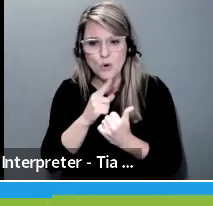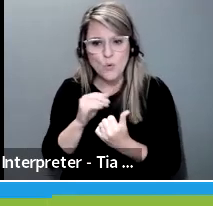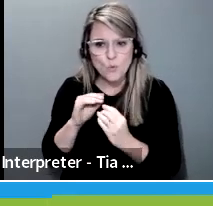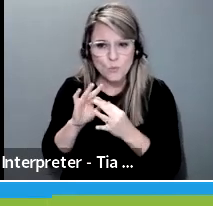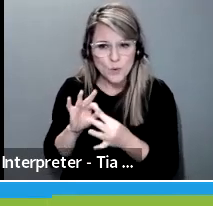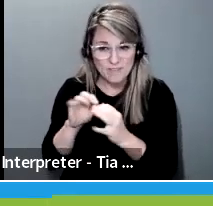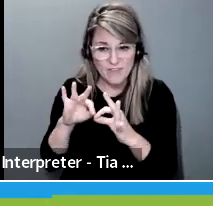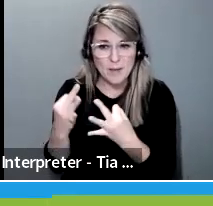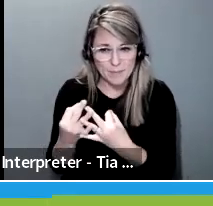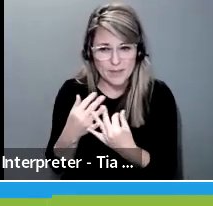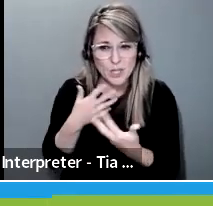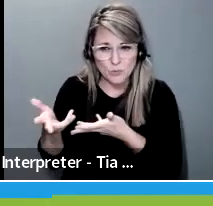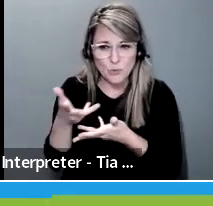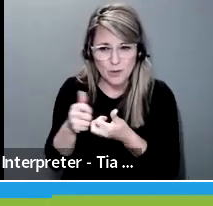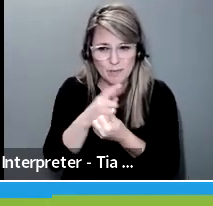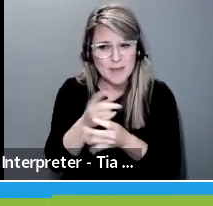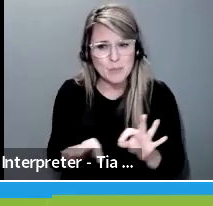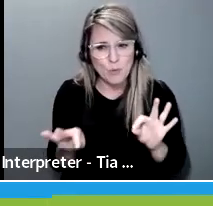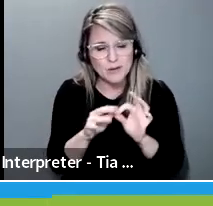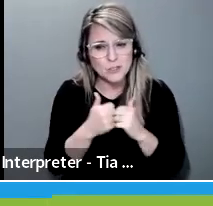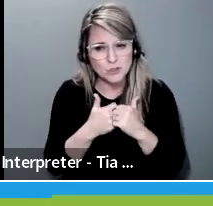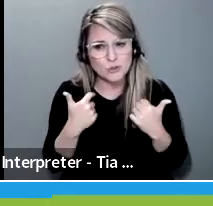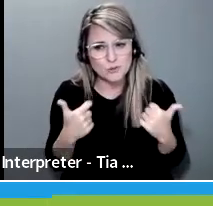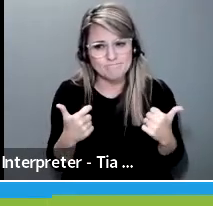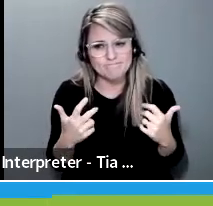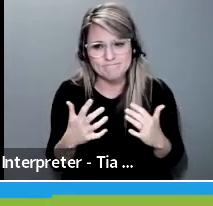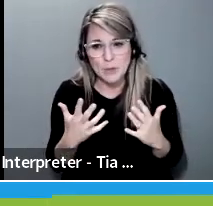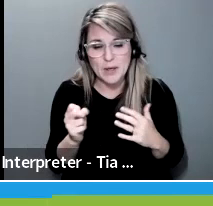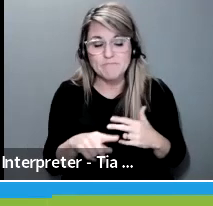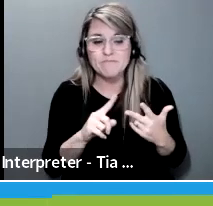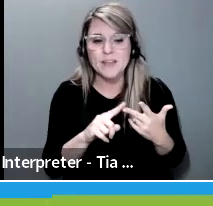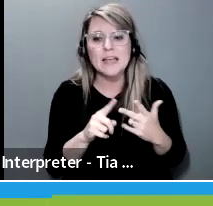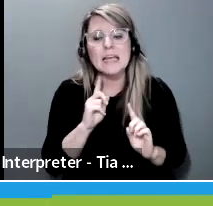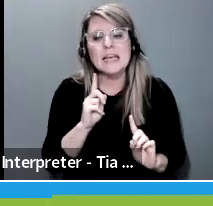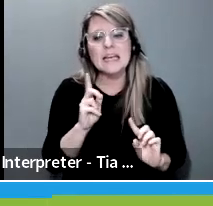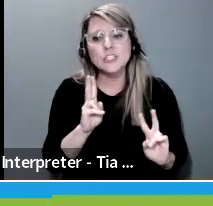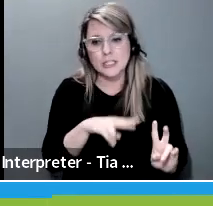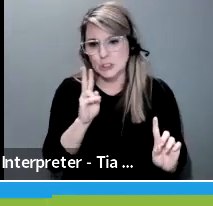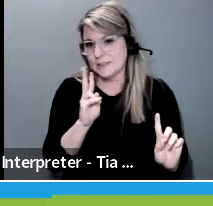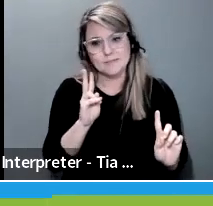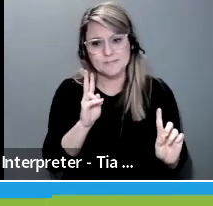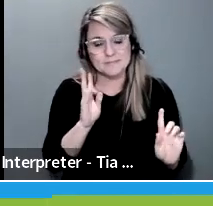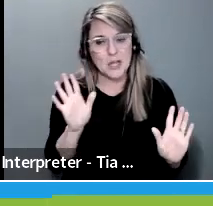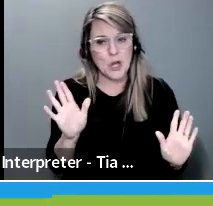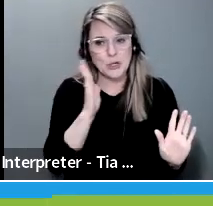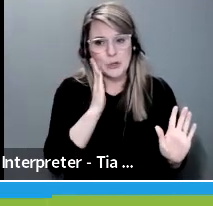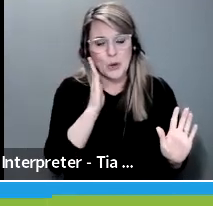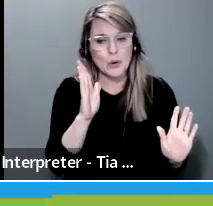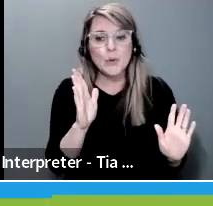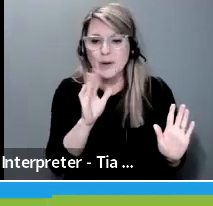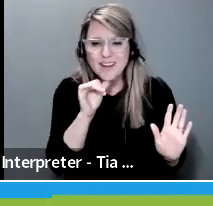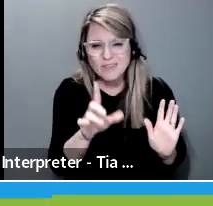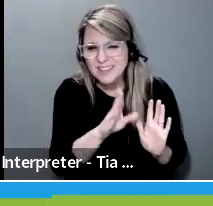is valuing relationships in a non-judgmental way. So this is one that, even though we don't always go